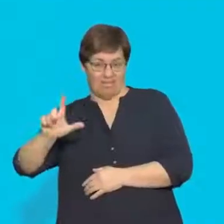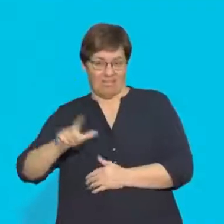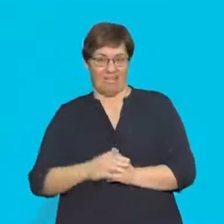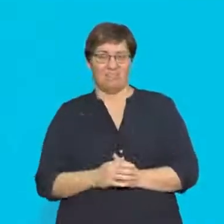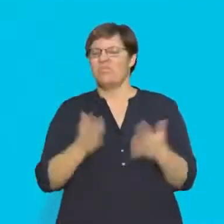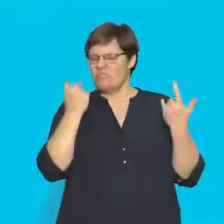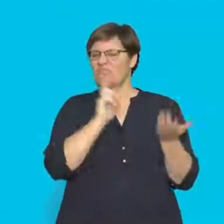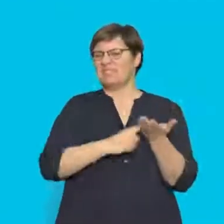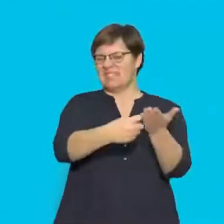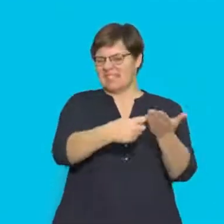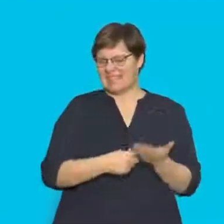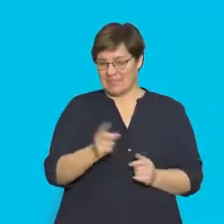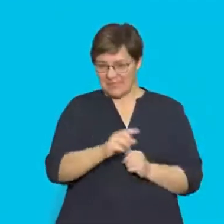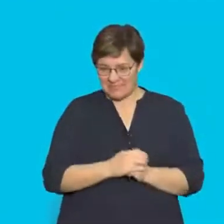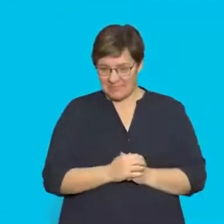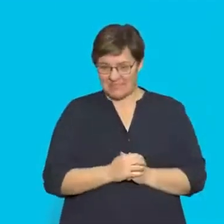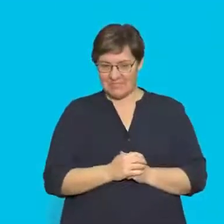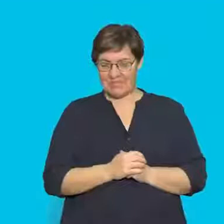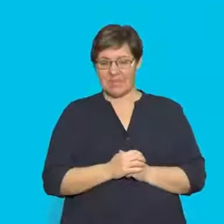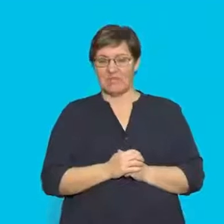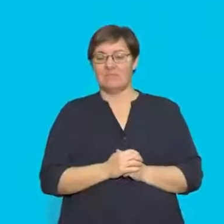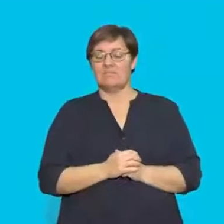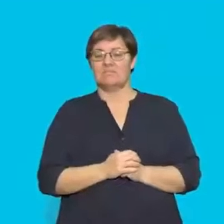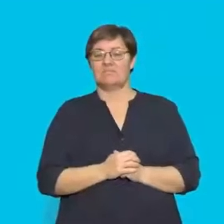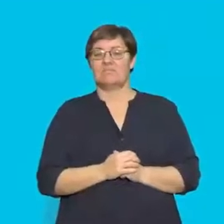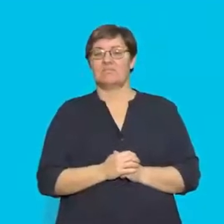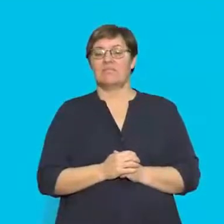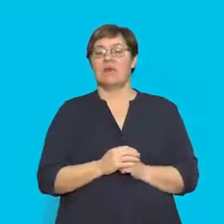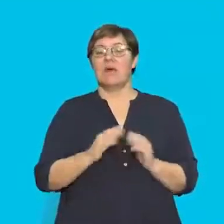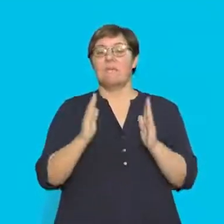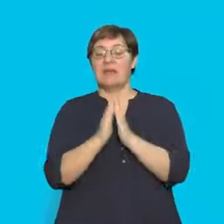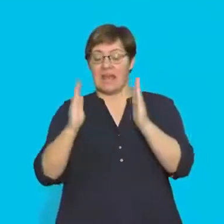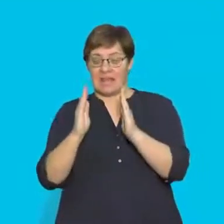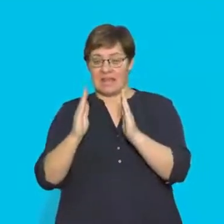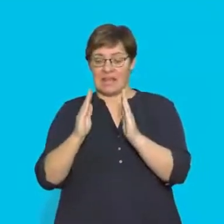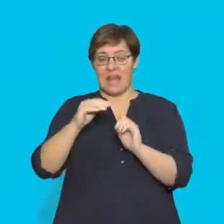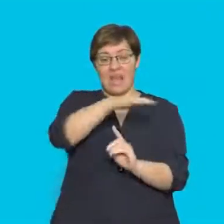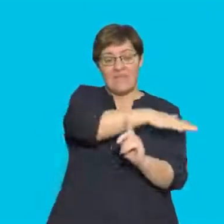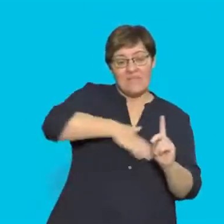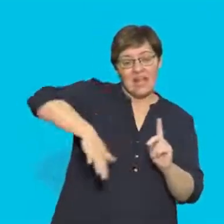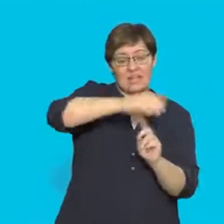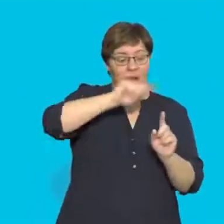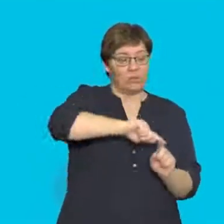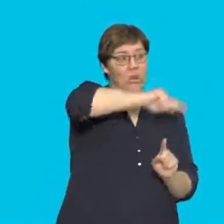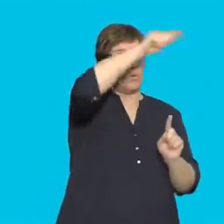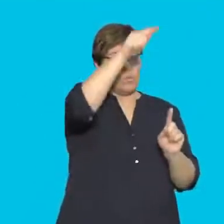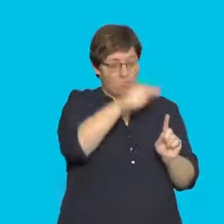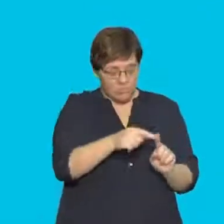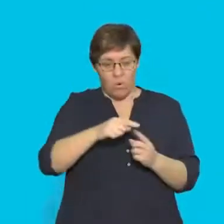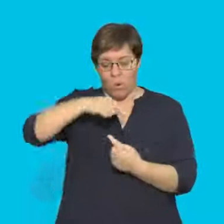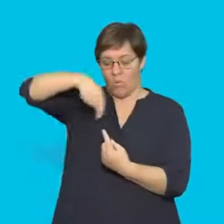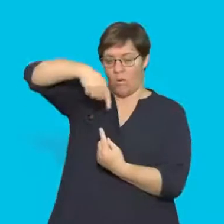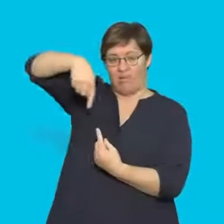be discussing today. So if you look here, magnetic field around a loop or around loops and